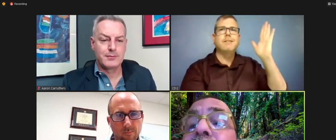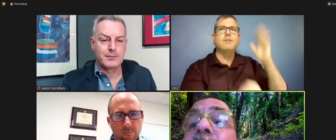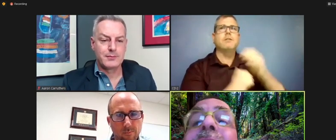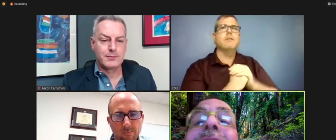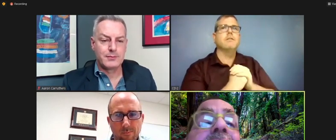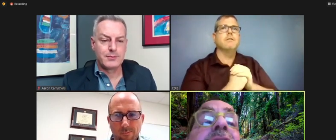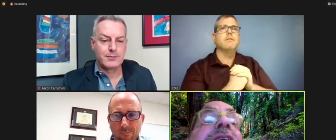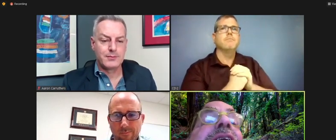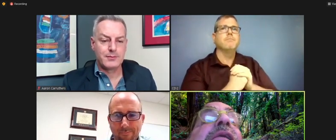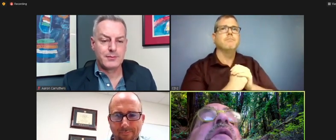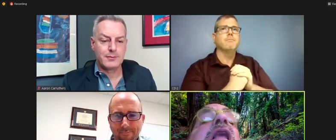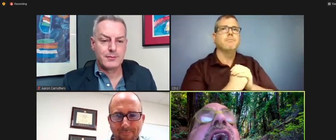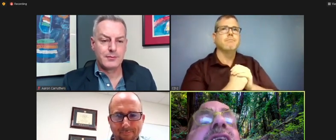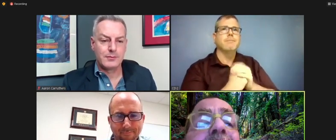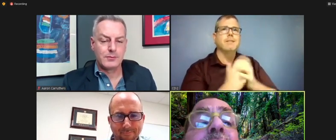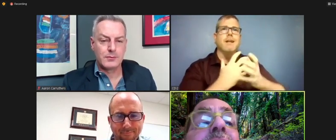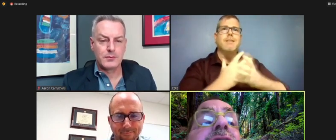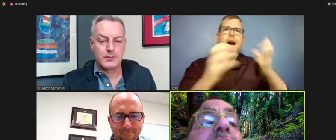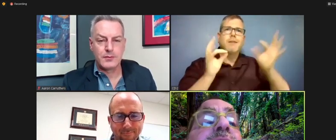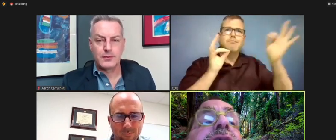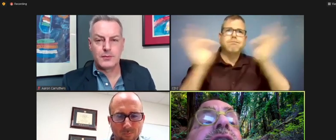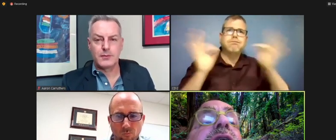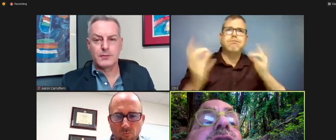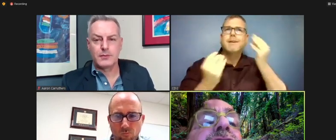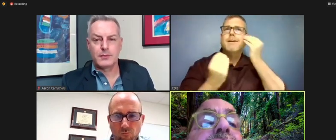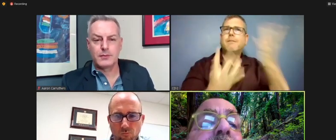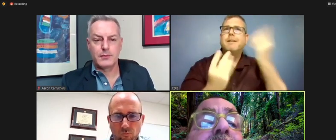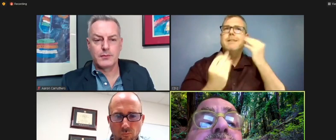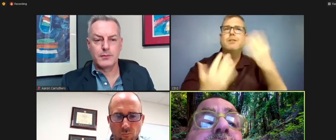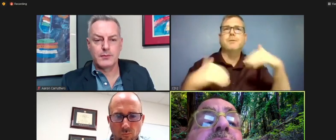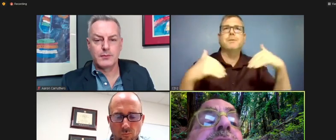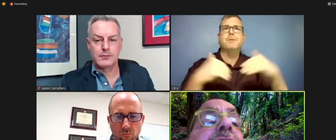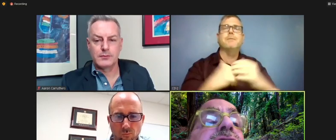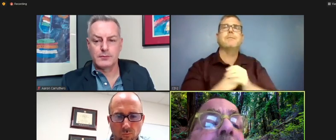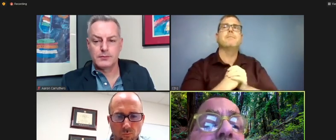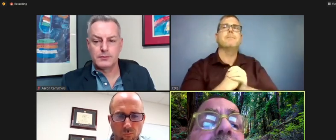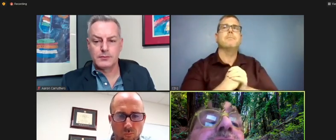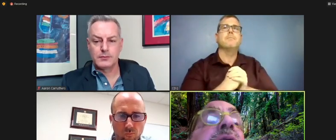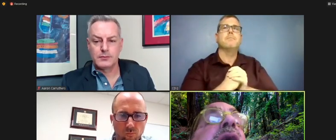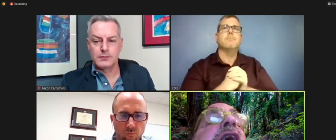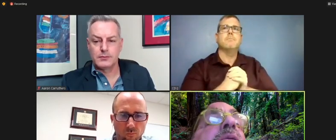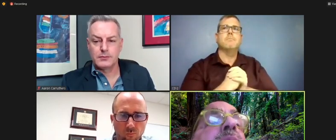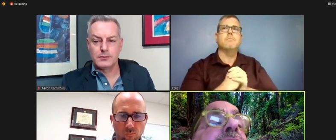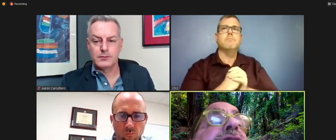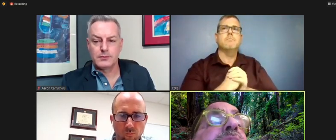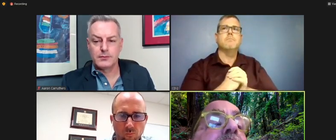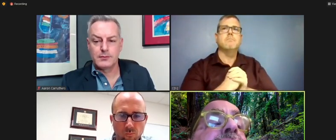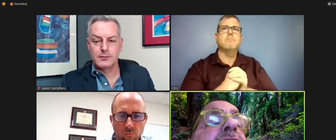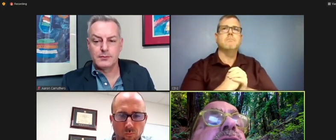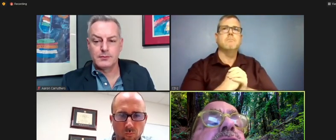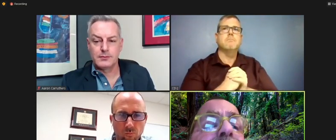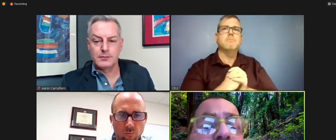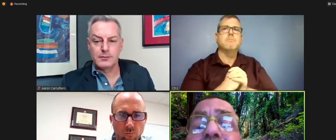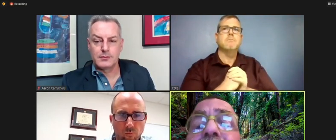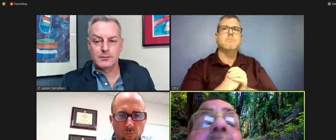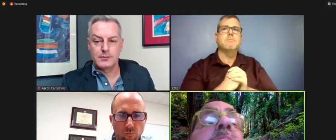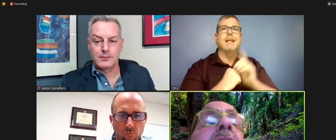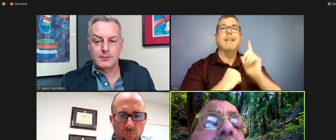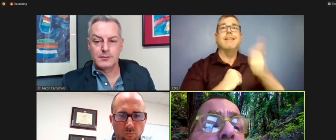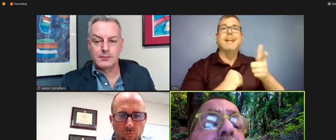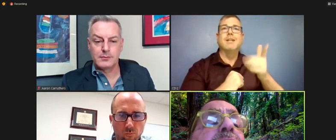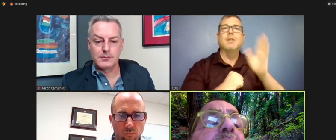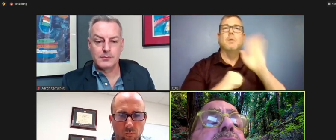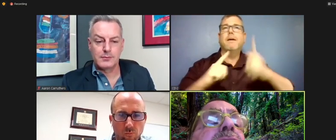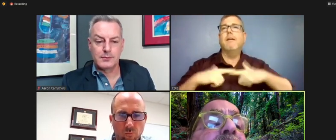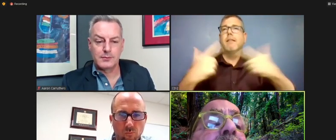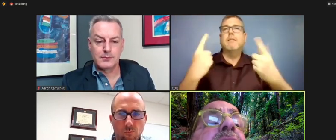And there'll be time for questions and answers after each panelist participates. So I